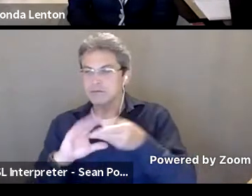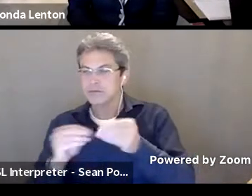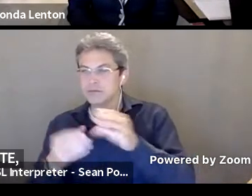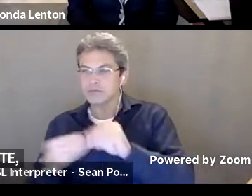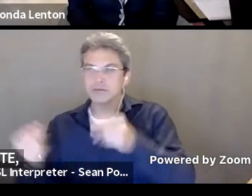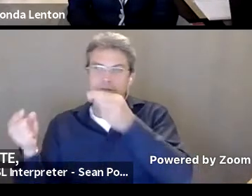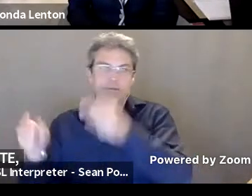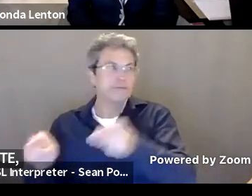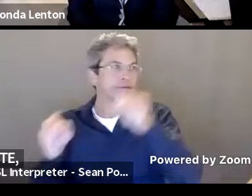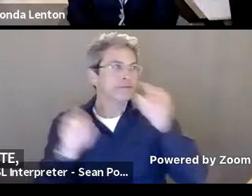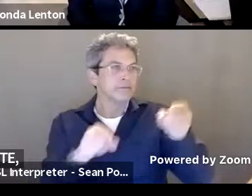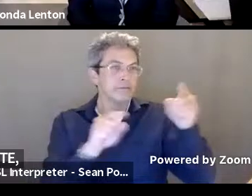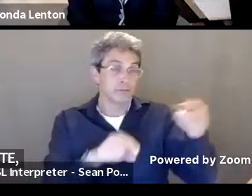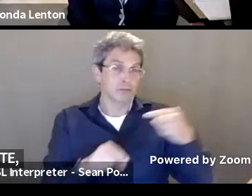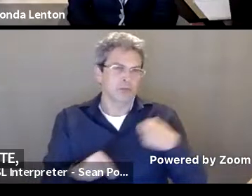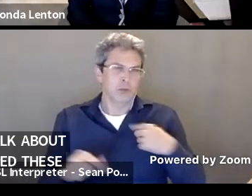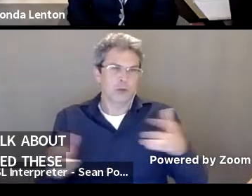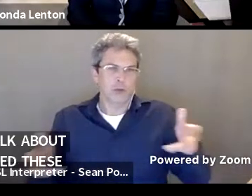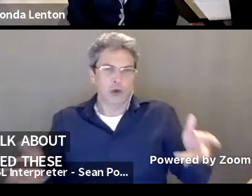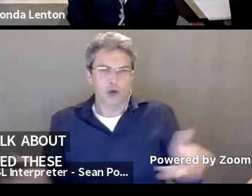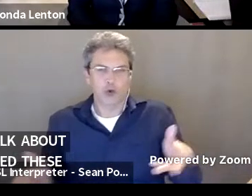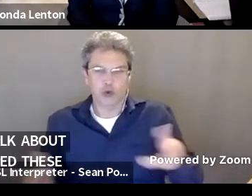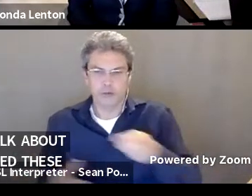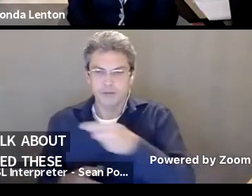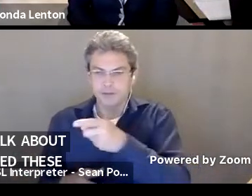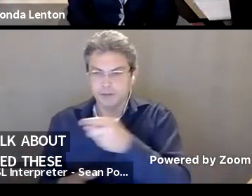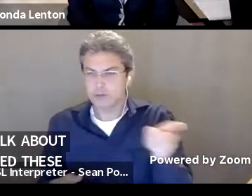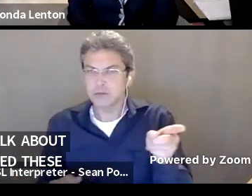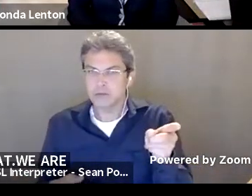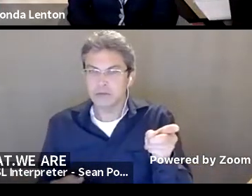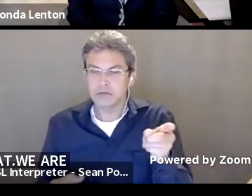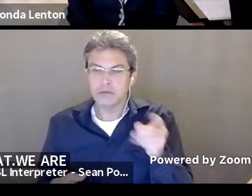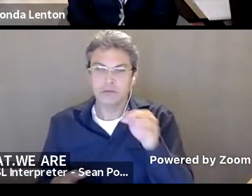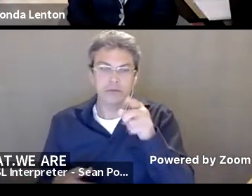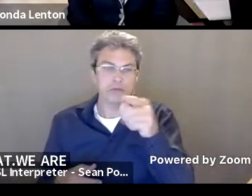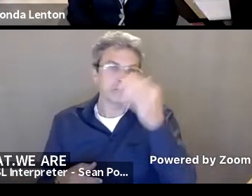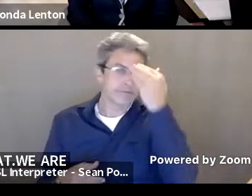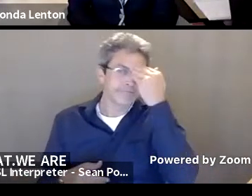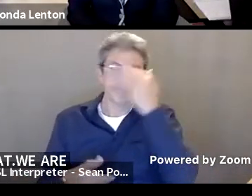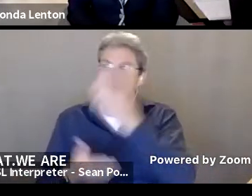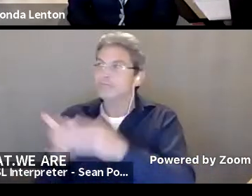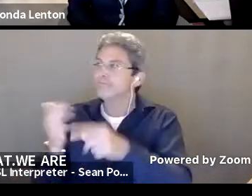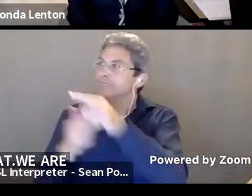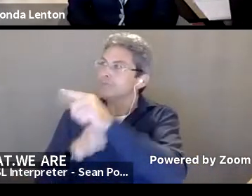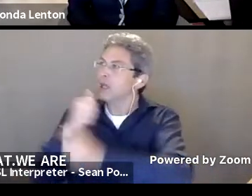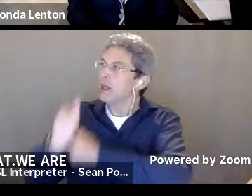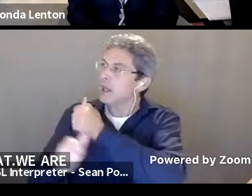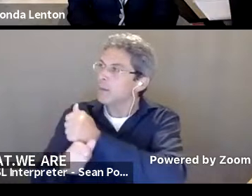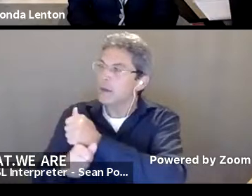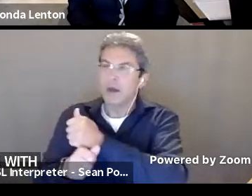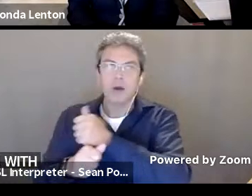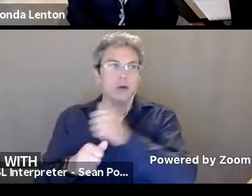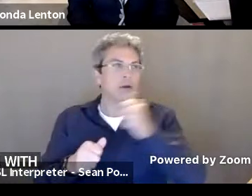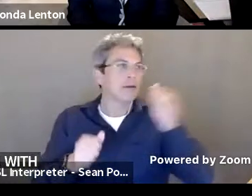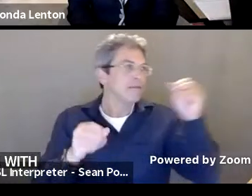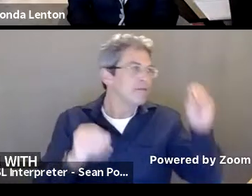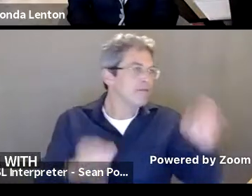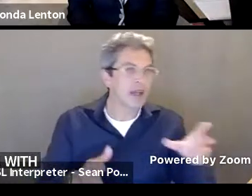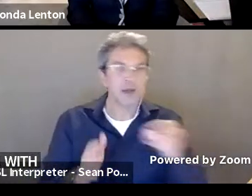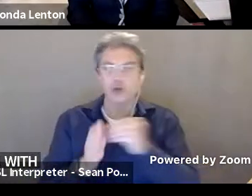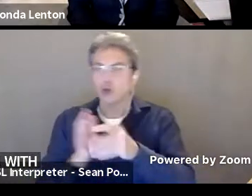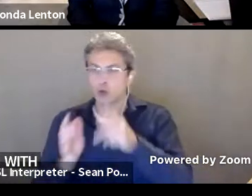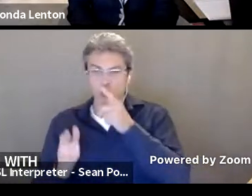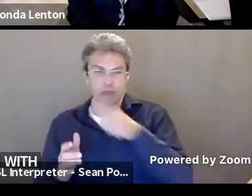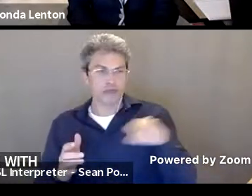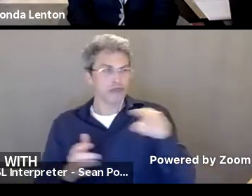certainly encouraging that. So if you're in touch with fellow alumni or faculty, staff, students, anybody that would like to